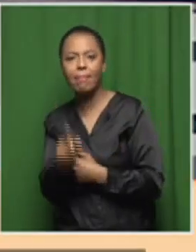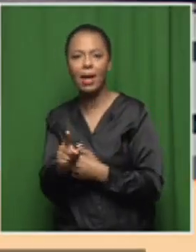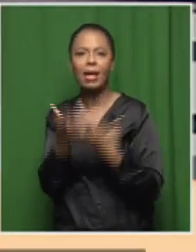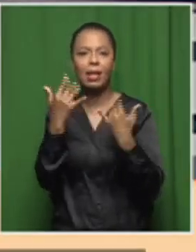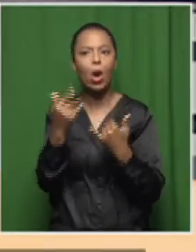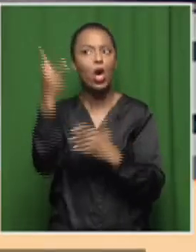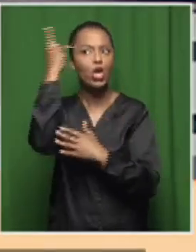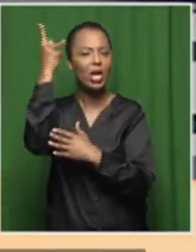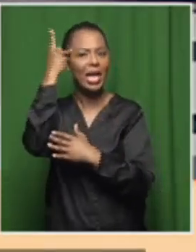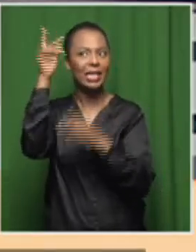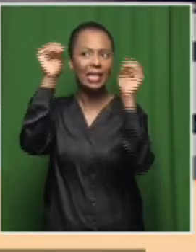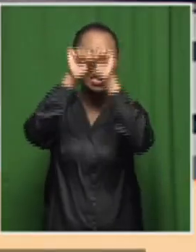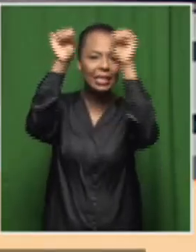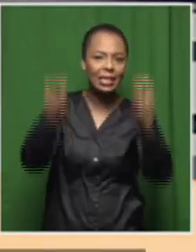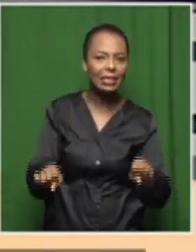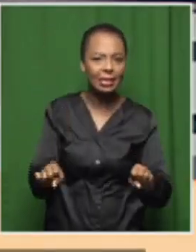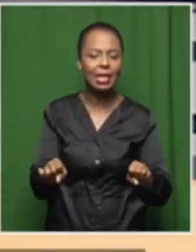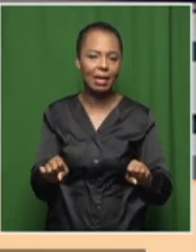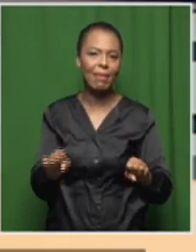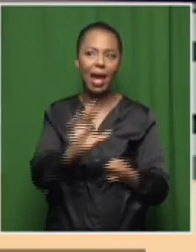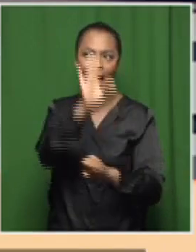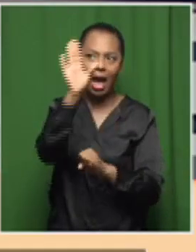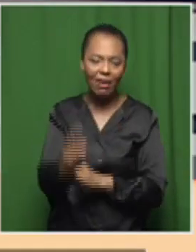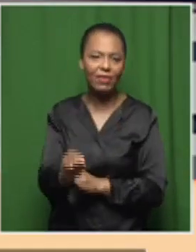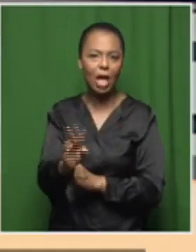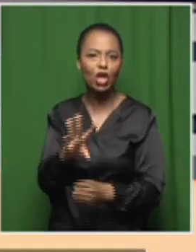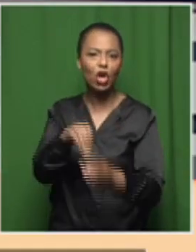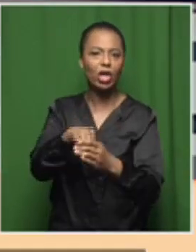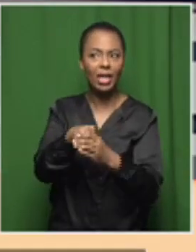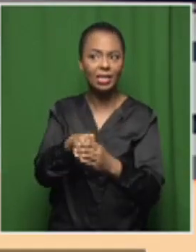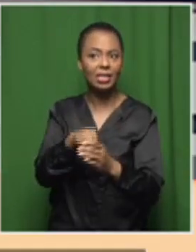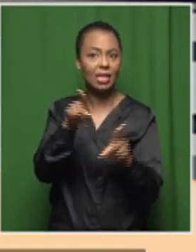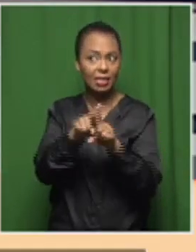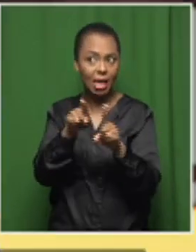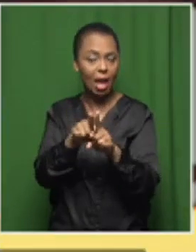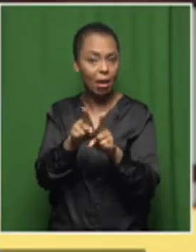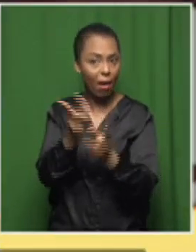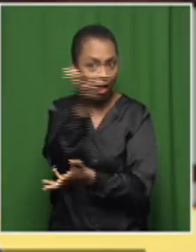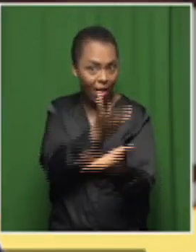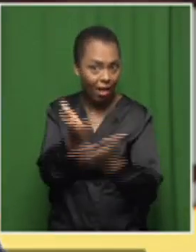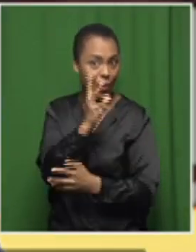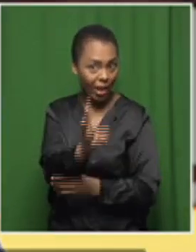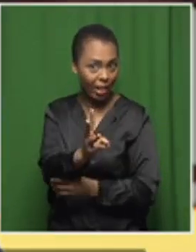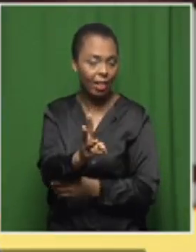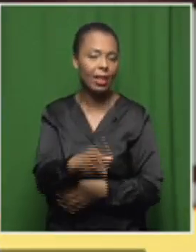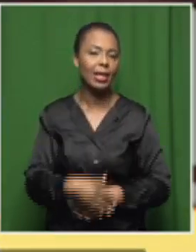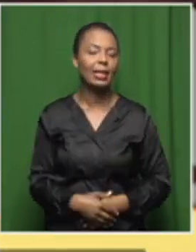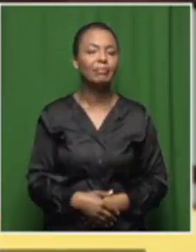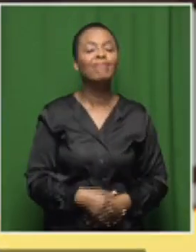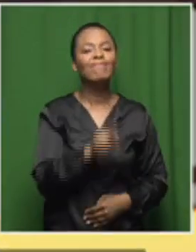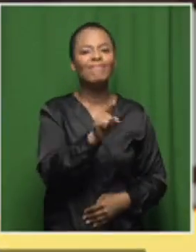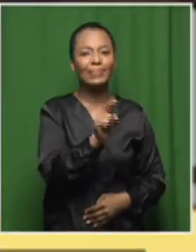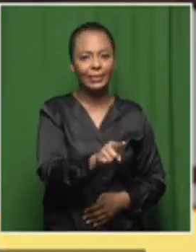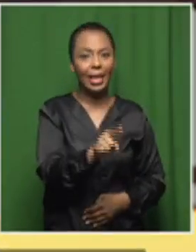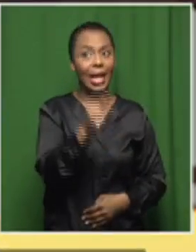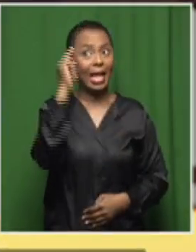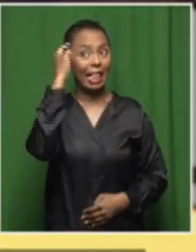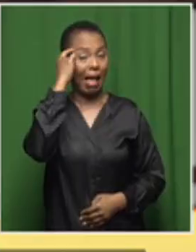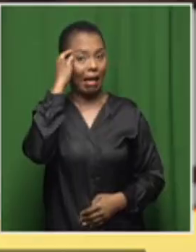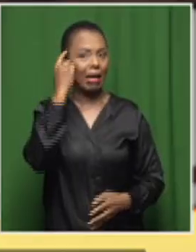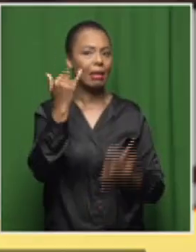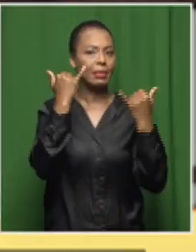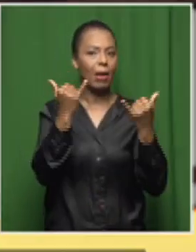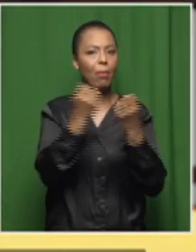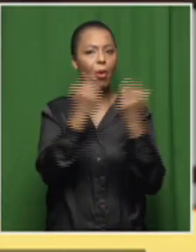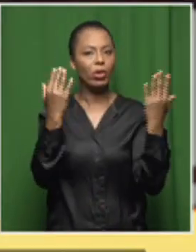to the fore, given our unique African context as well. Will that also be explored? The essence of that is that when you think about it, the most